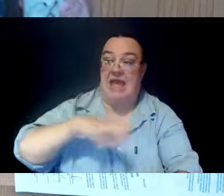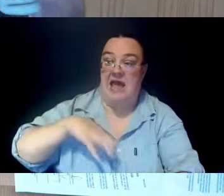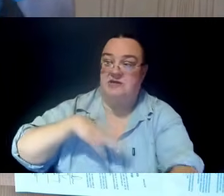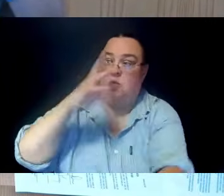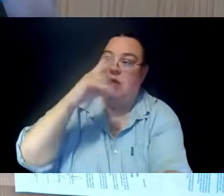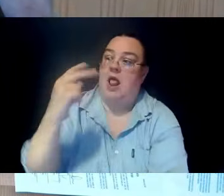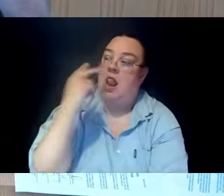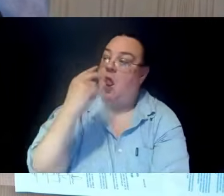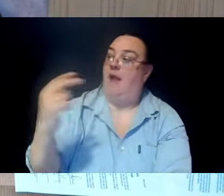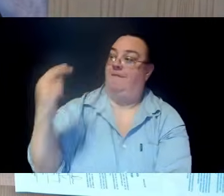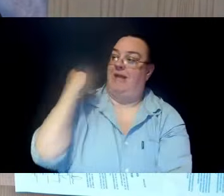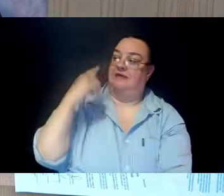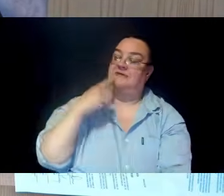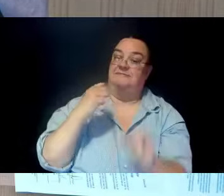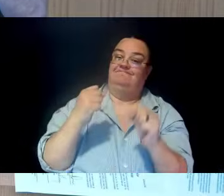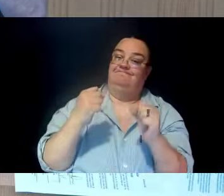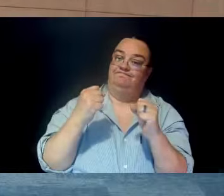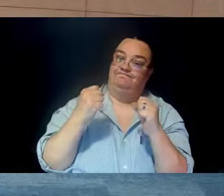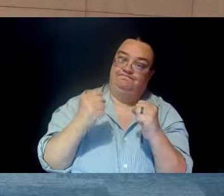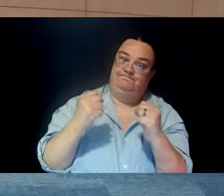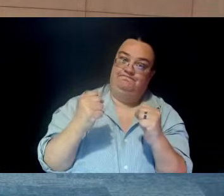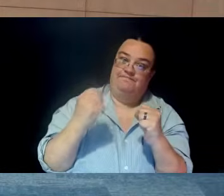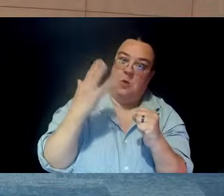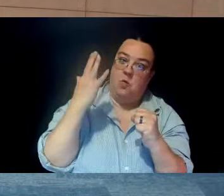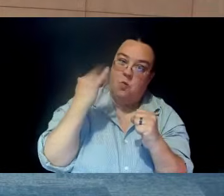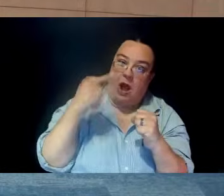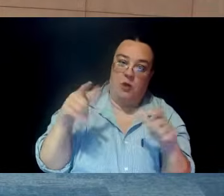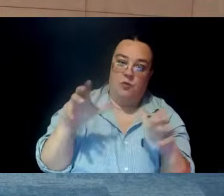at this council and say, why would you do this to us?